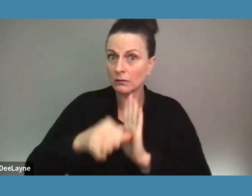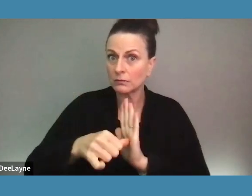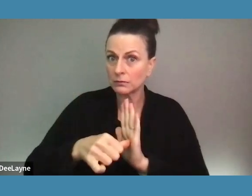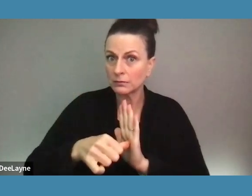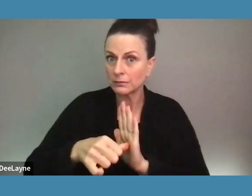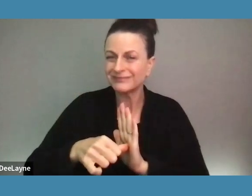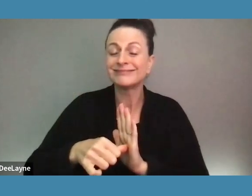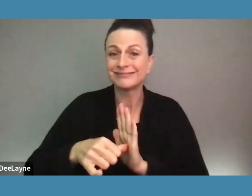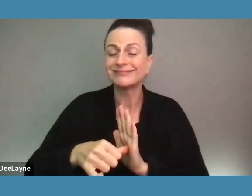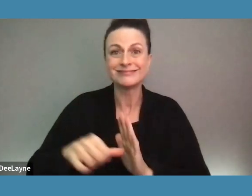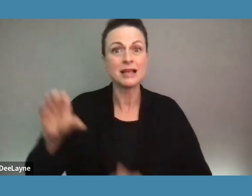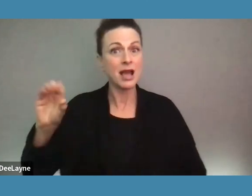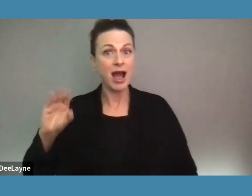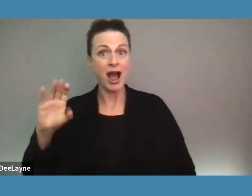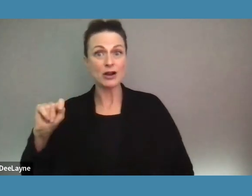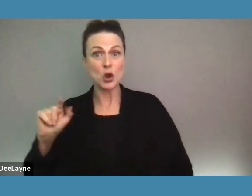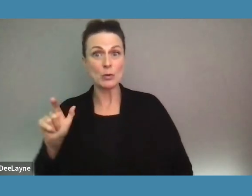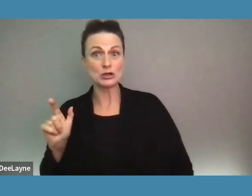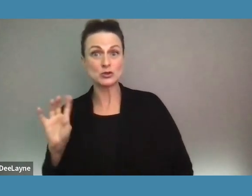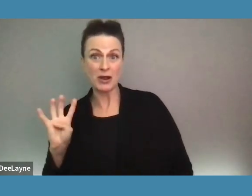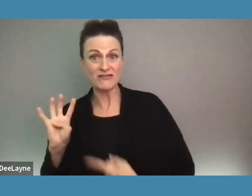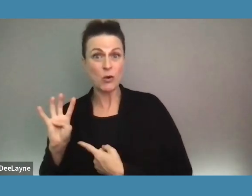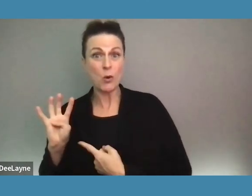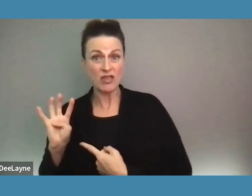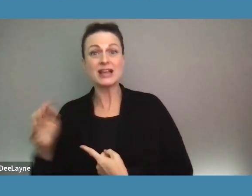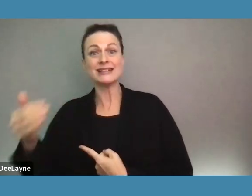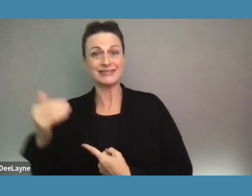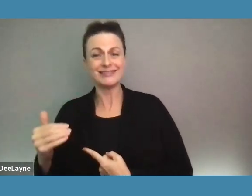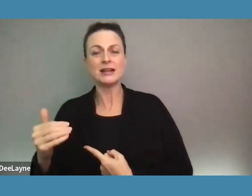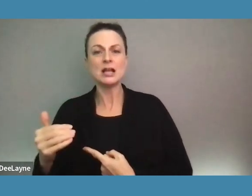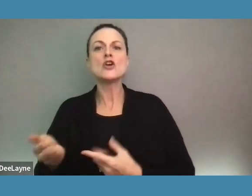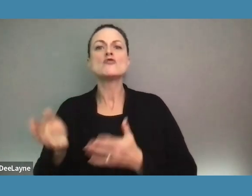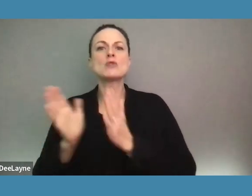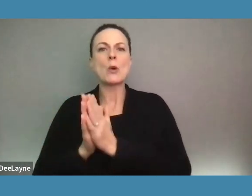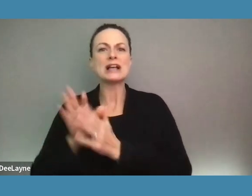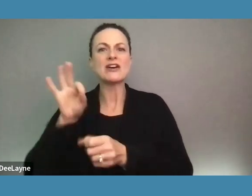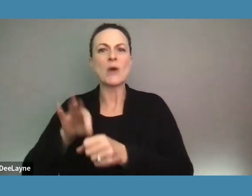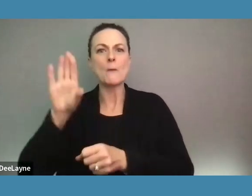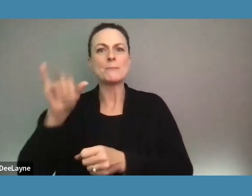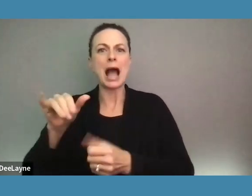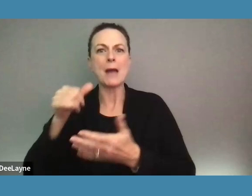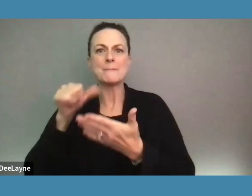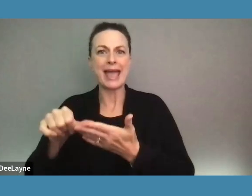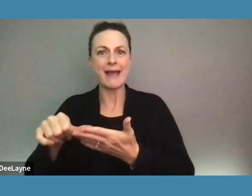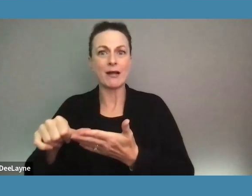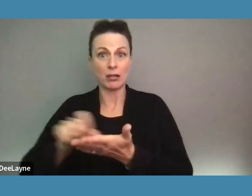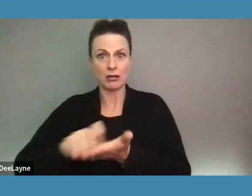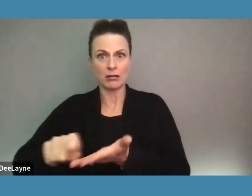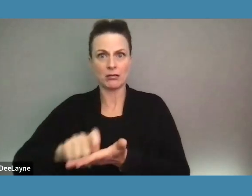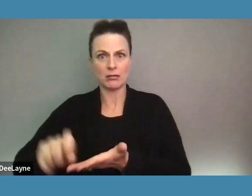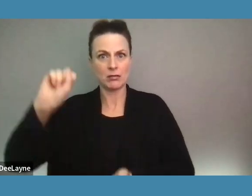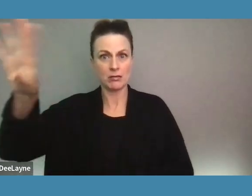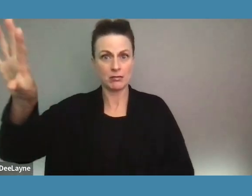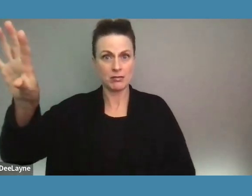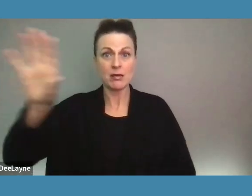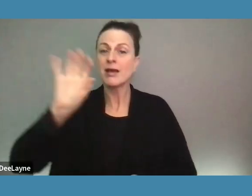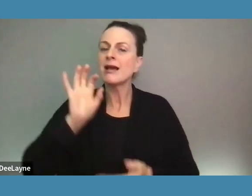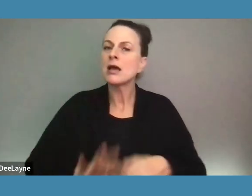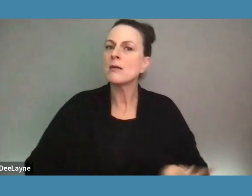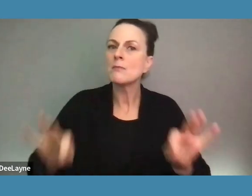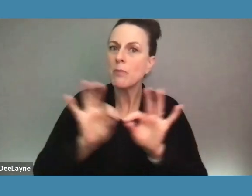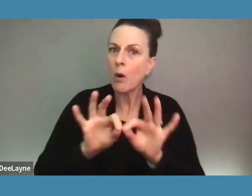After that, on October 24th, we have the deadline to request a vote by mail ballot. This is important